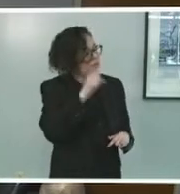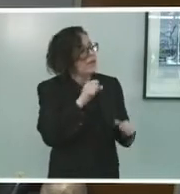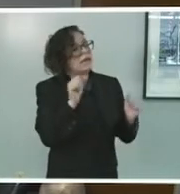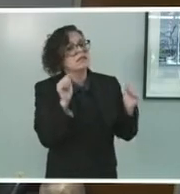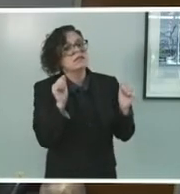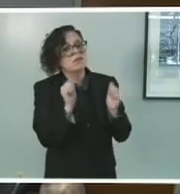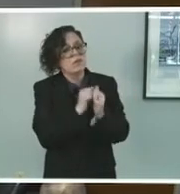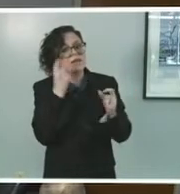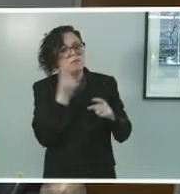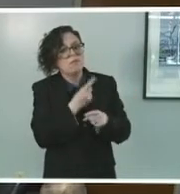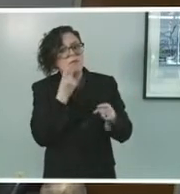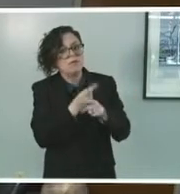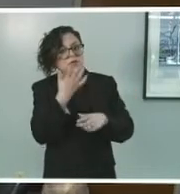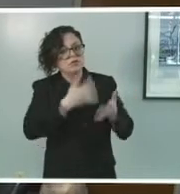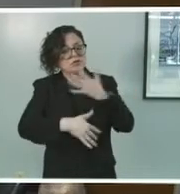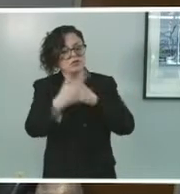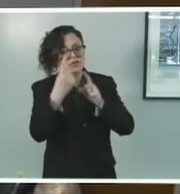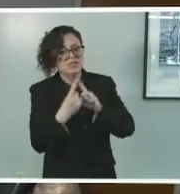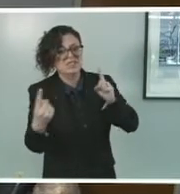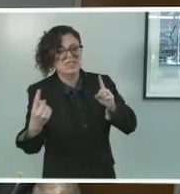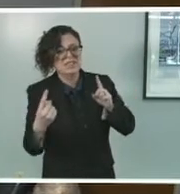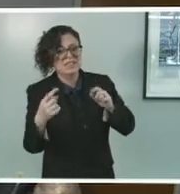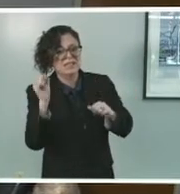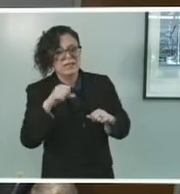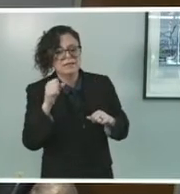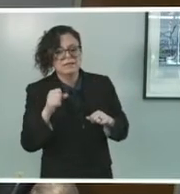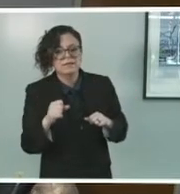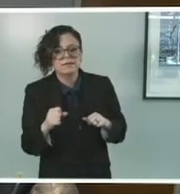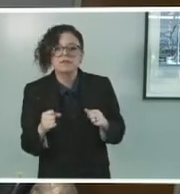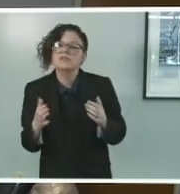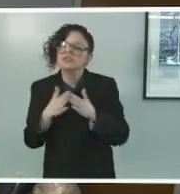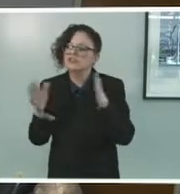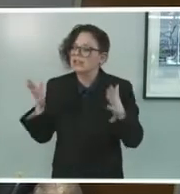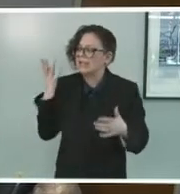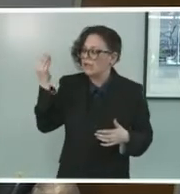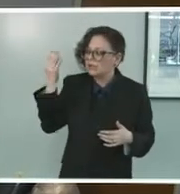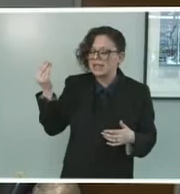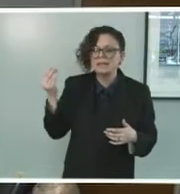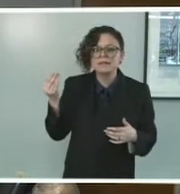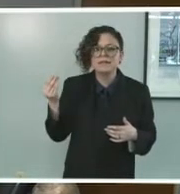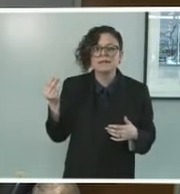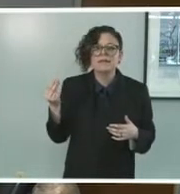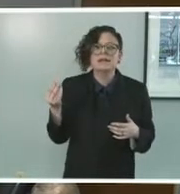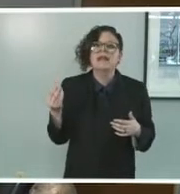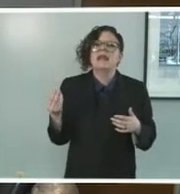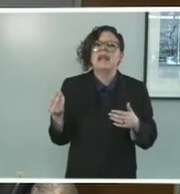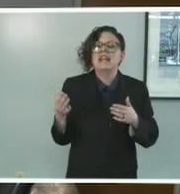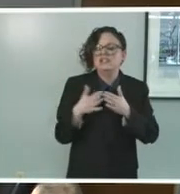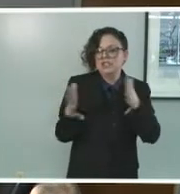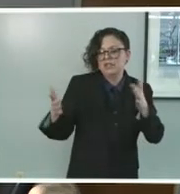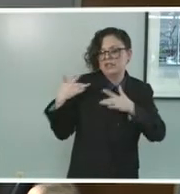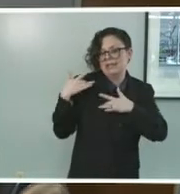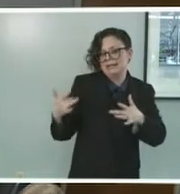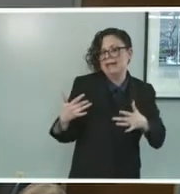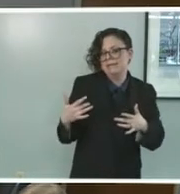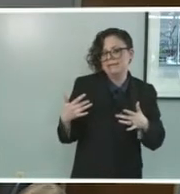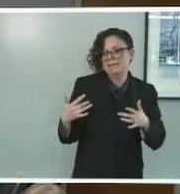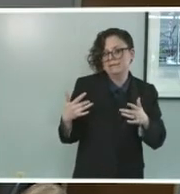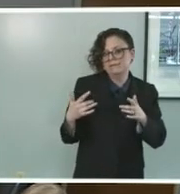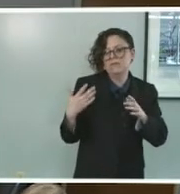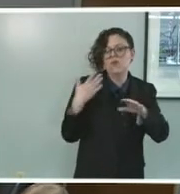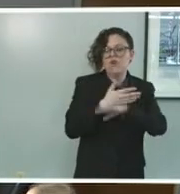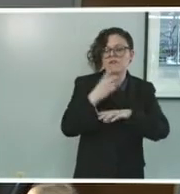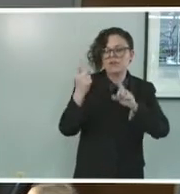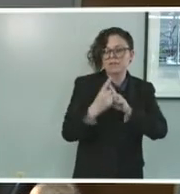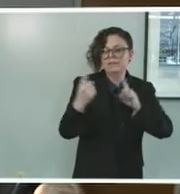generally they're outside, And generally are going to be in excess of the 6 feet. keeping Yes. social distancing. Okay? So